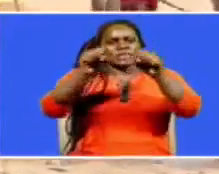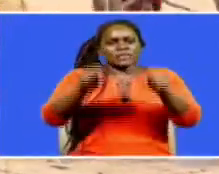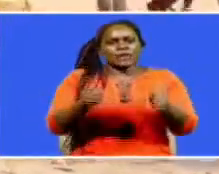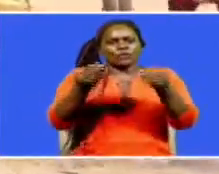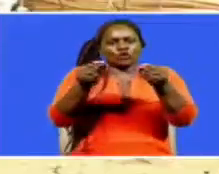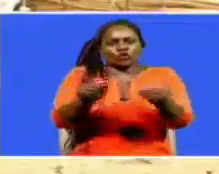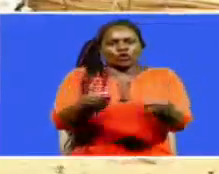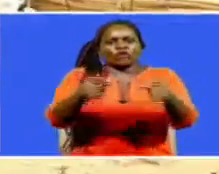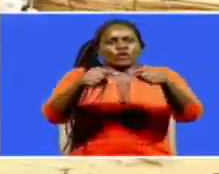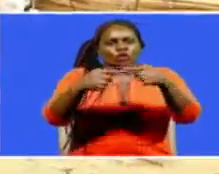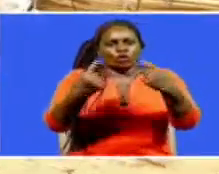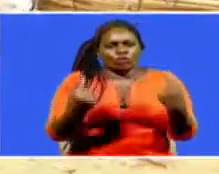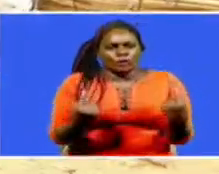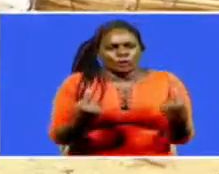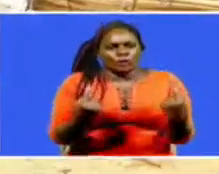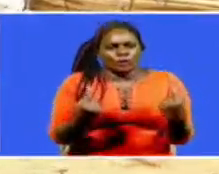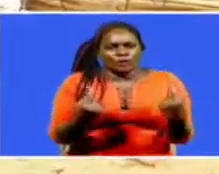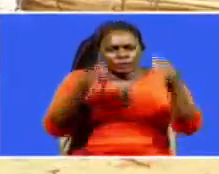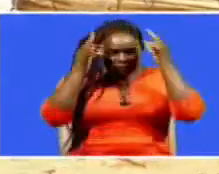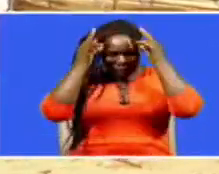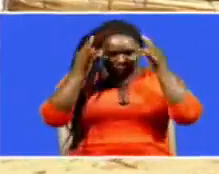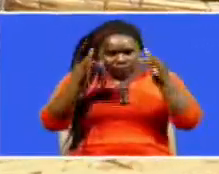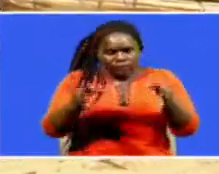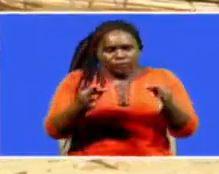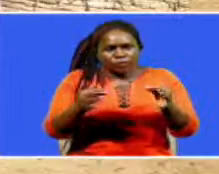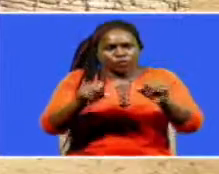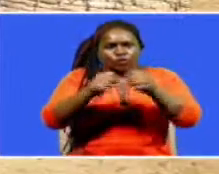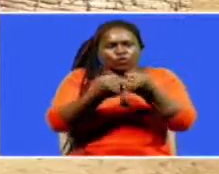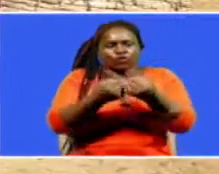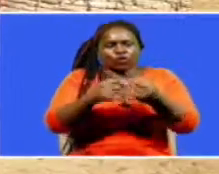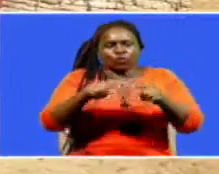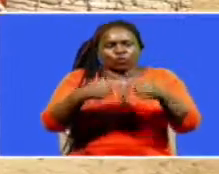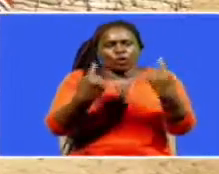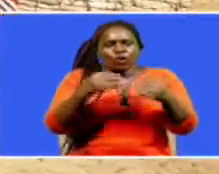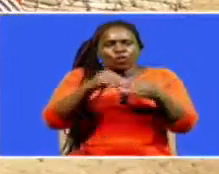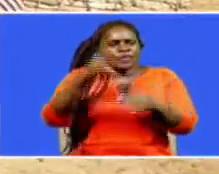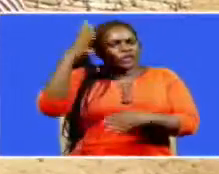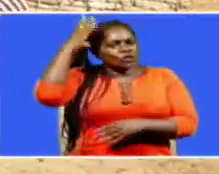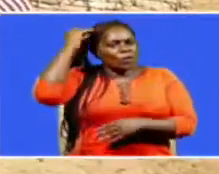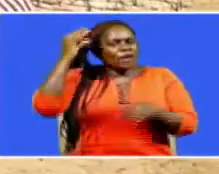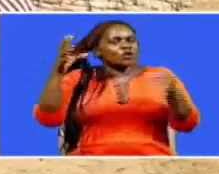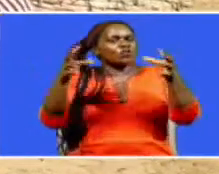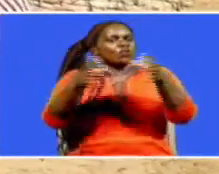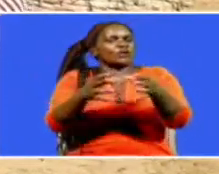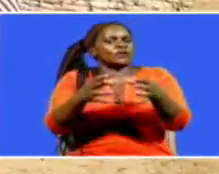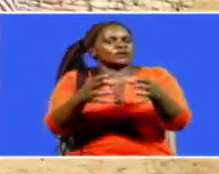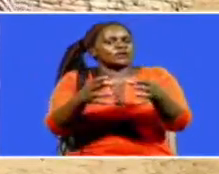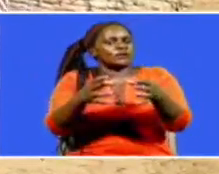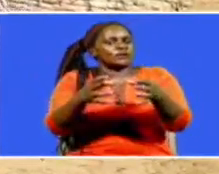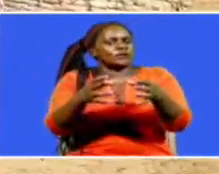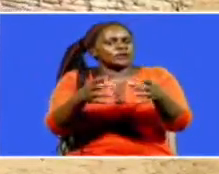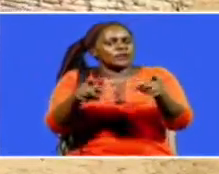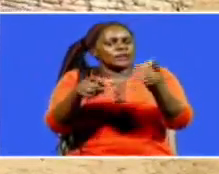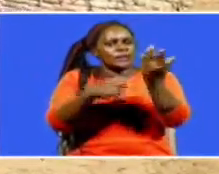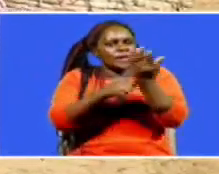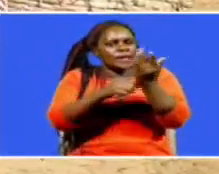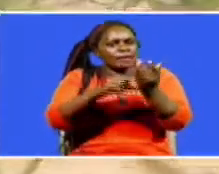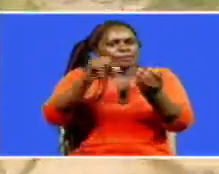solving conflicts. The resolution of domestic and social conflicts among the Somali community is known as